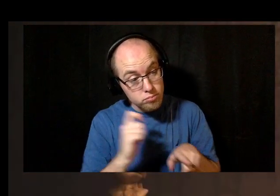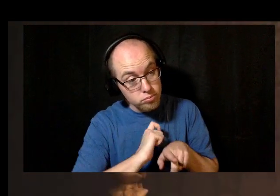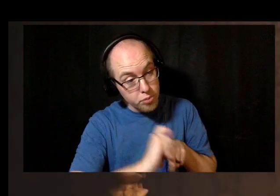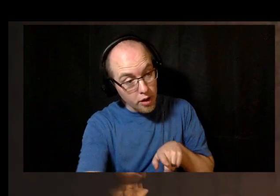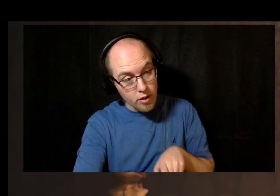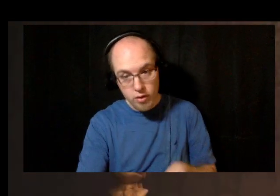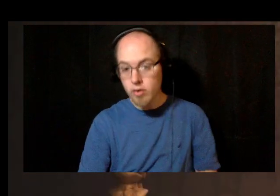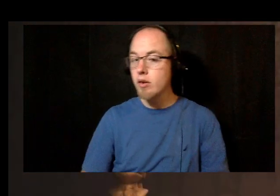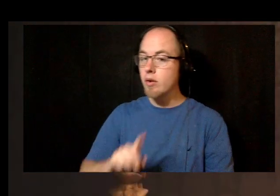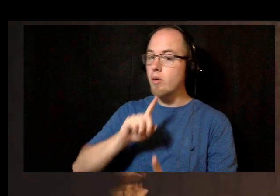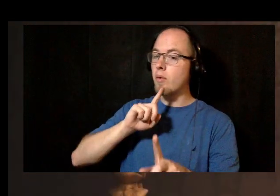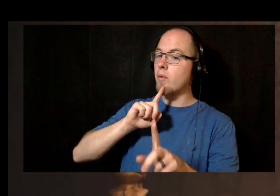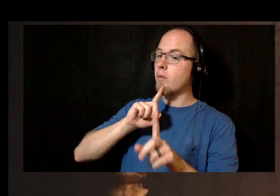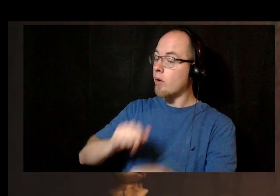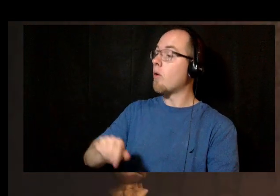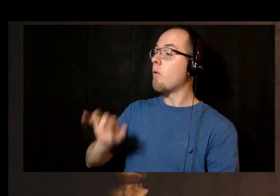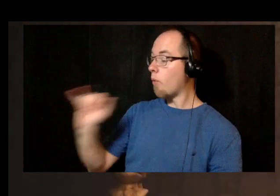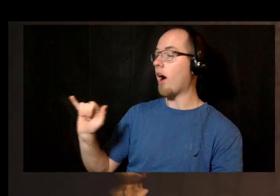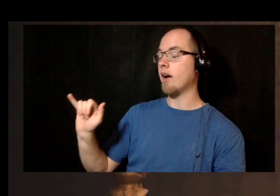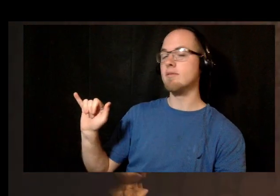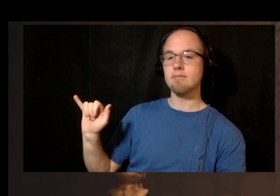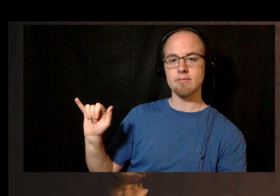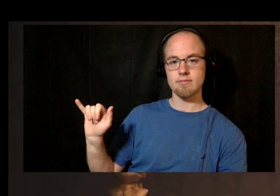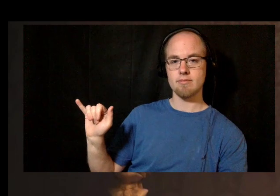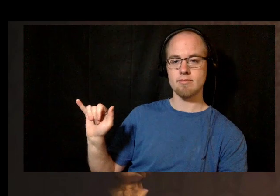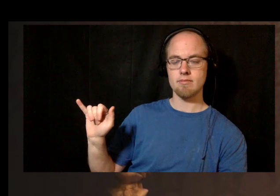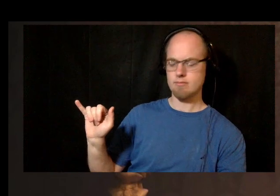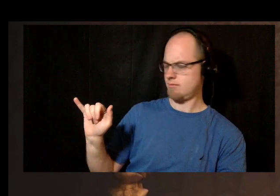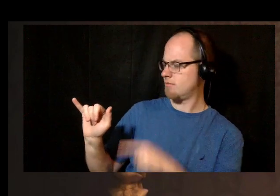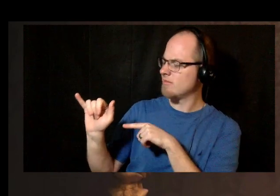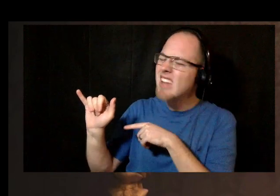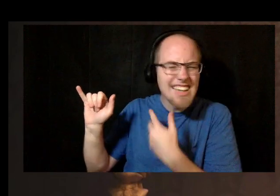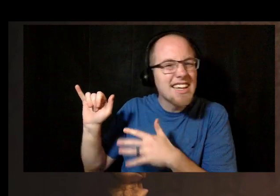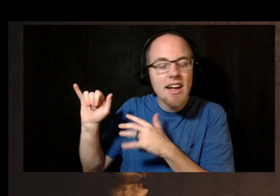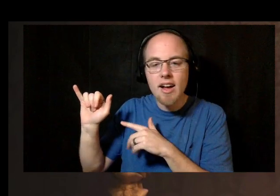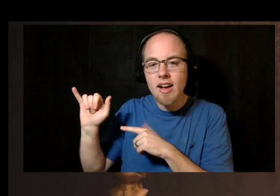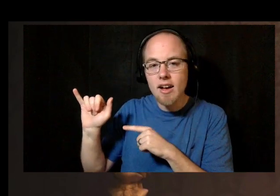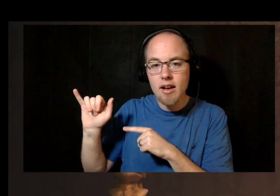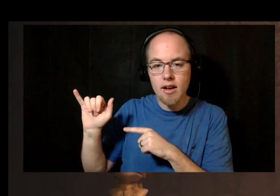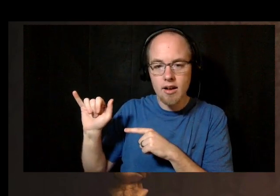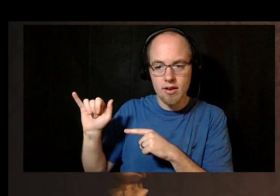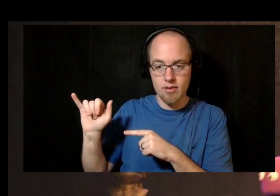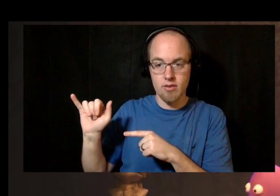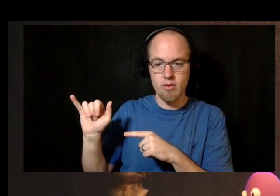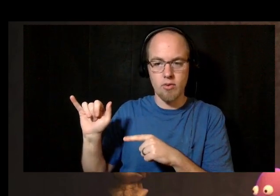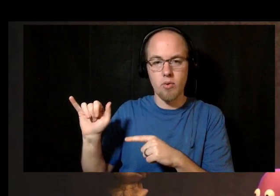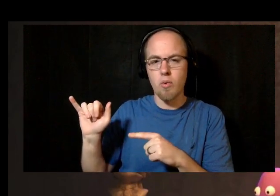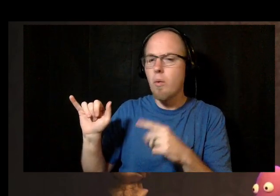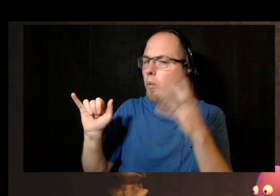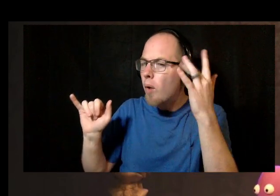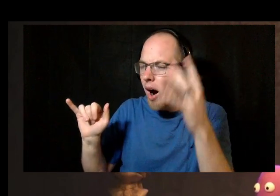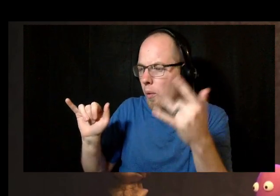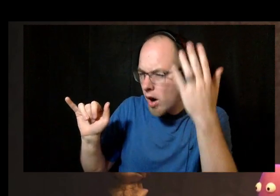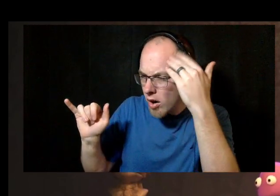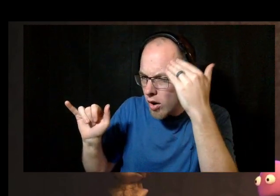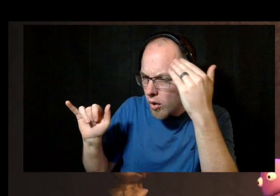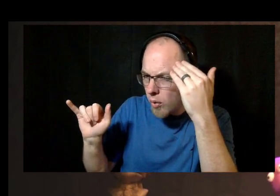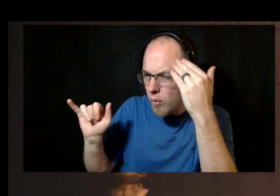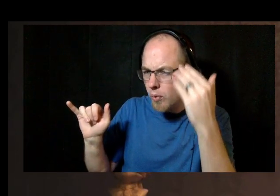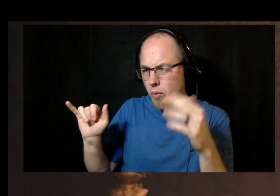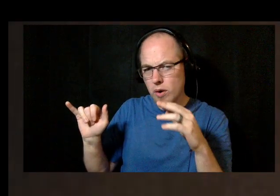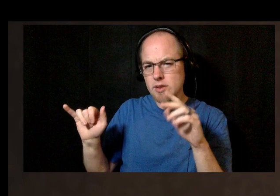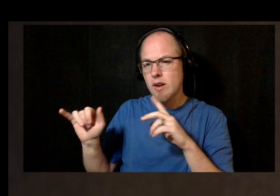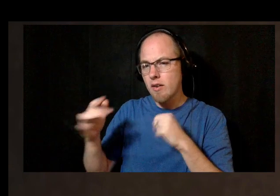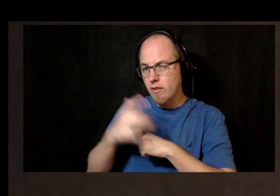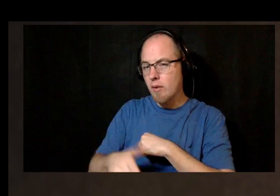He responded with the letter Y. Just a Y? Is he asking me why I want to know if it's still available? Or